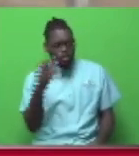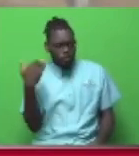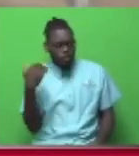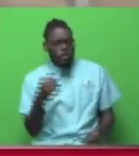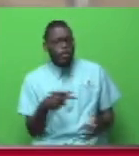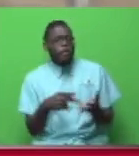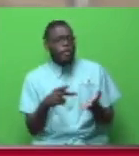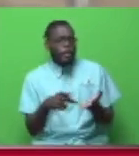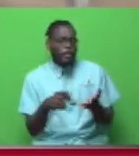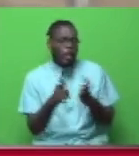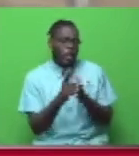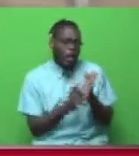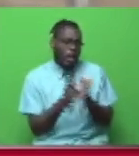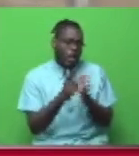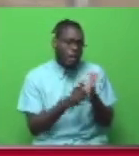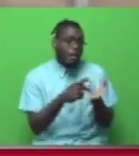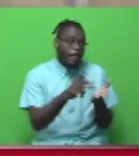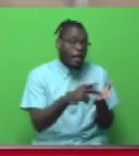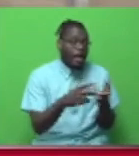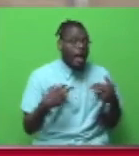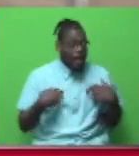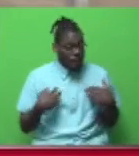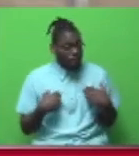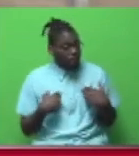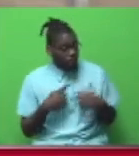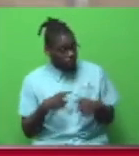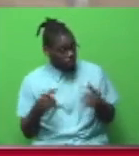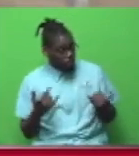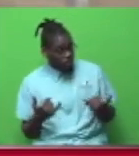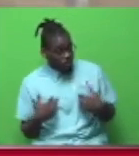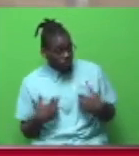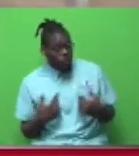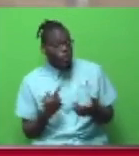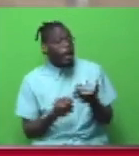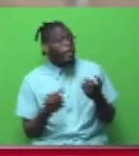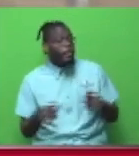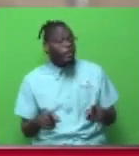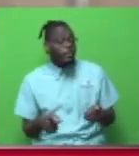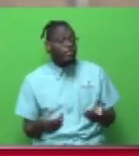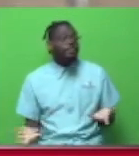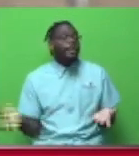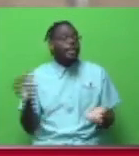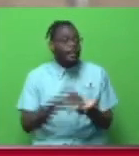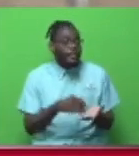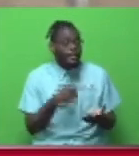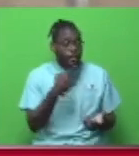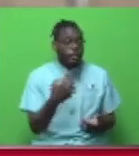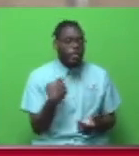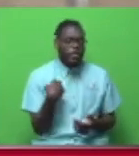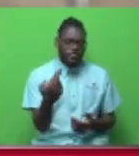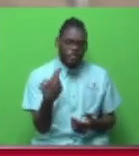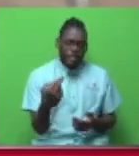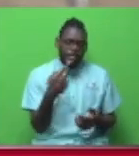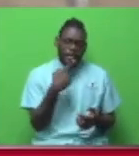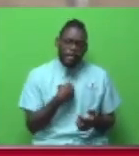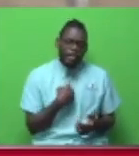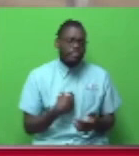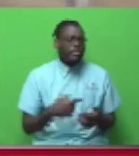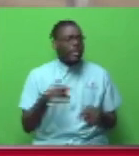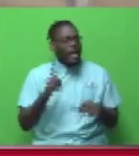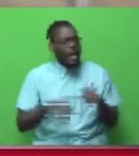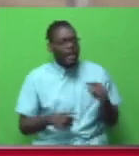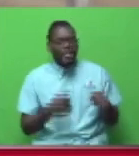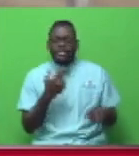because of course, again, my friend reminded me that the standing orders would prevent me from doing that, was a prop where I